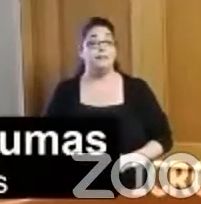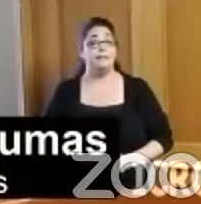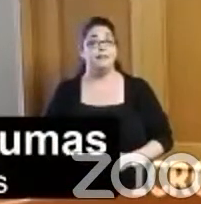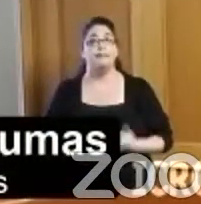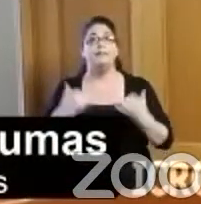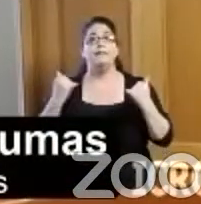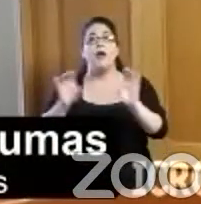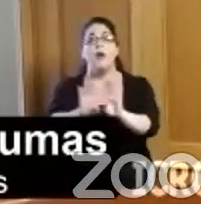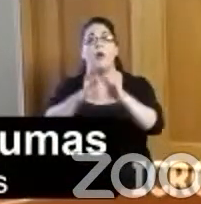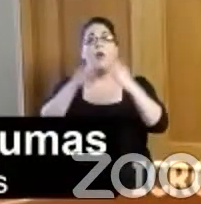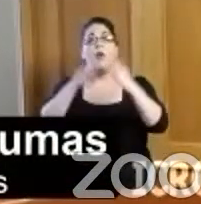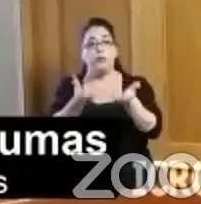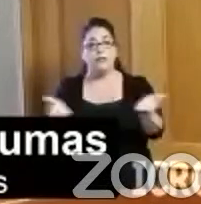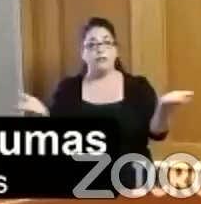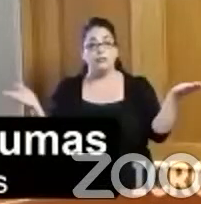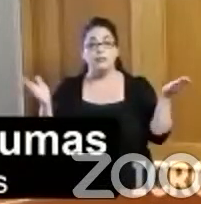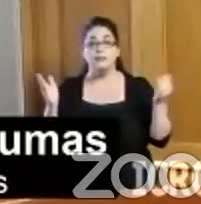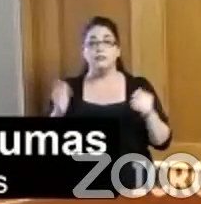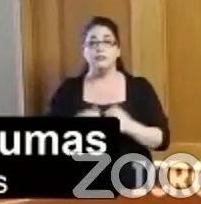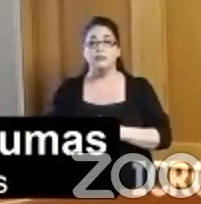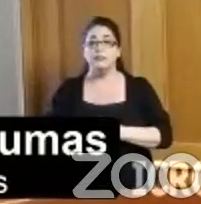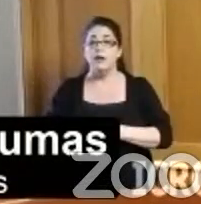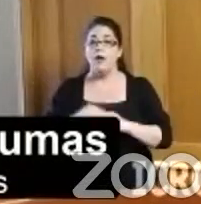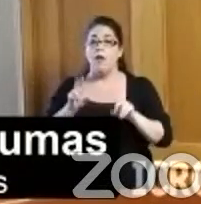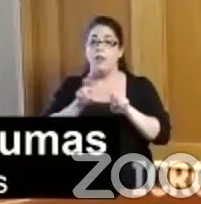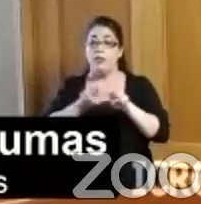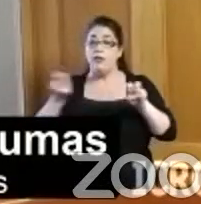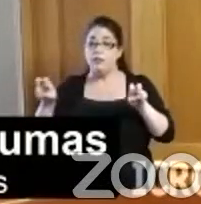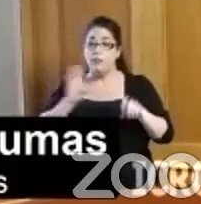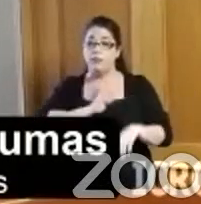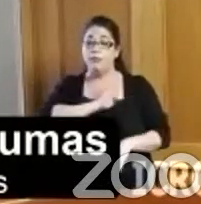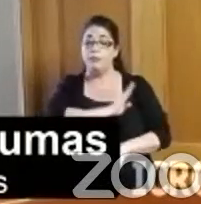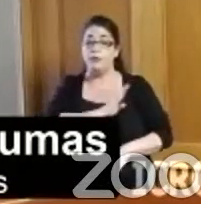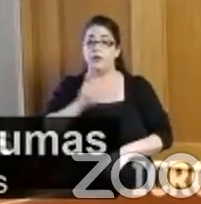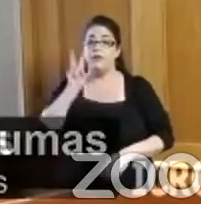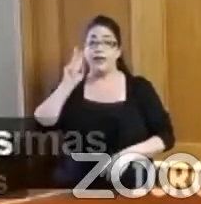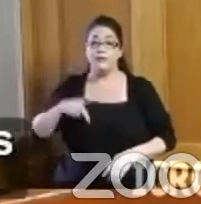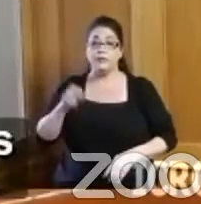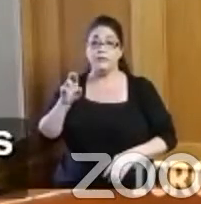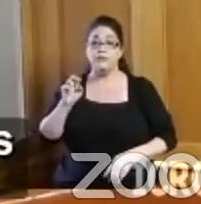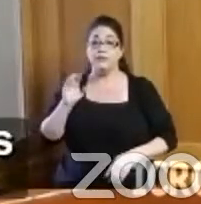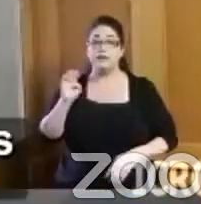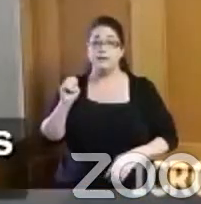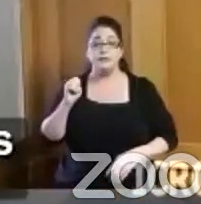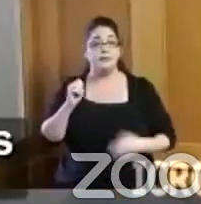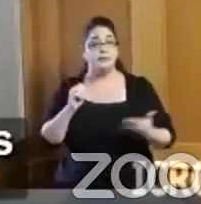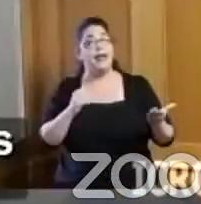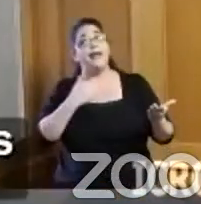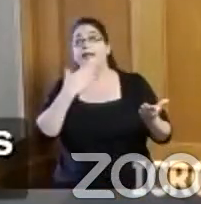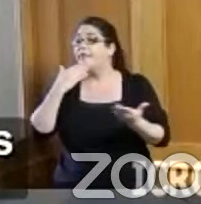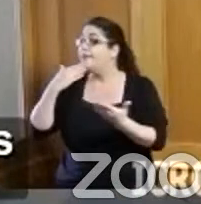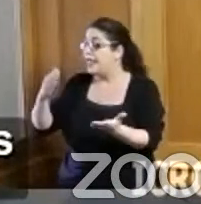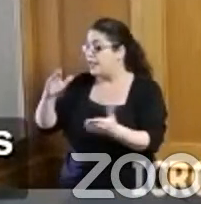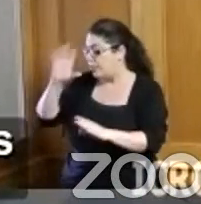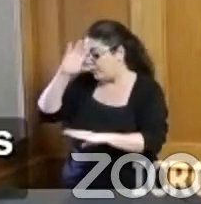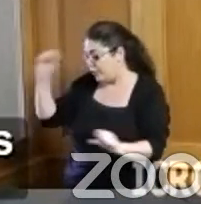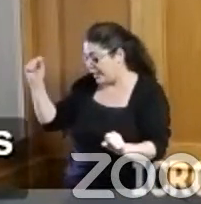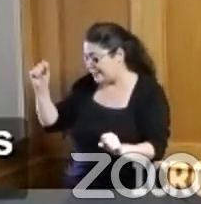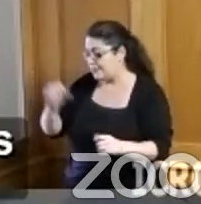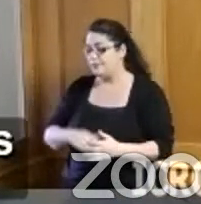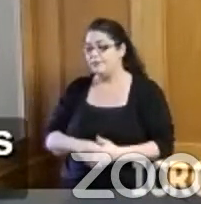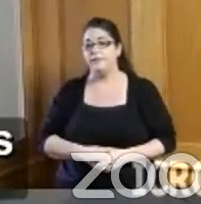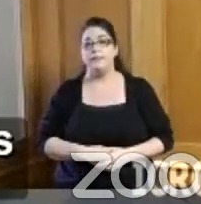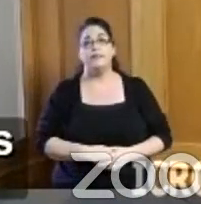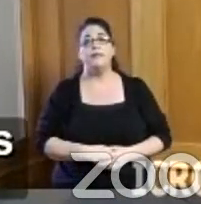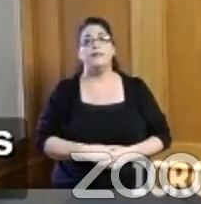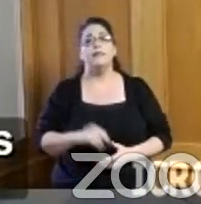open it up for any discussion by my colleagues. Vice President Reese. Thank you, Madam President. And let me start off by saying I want